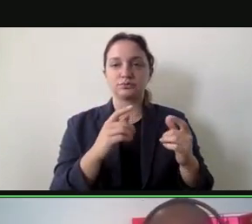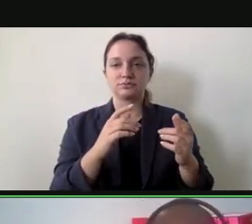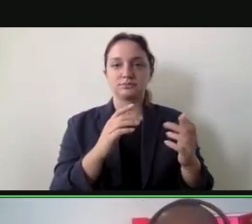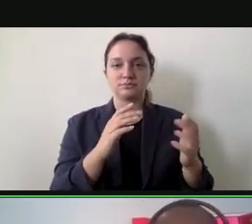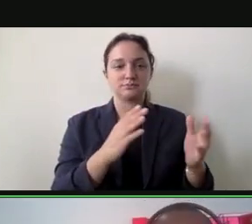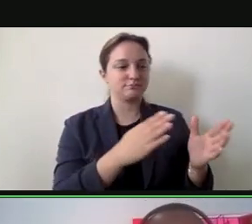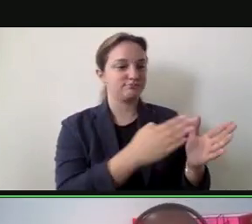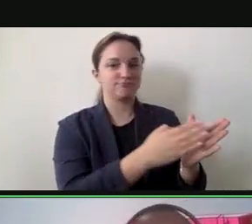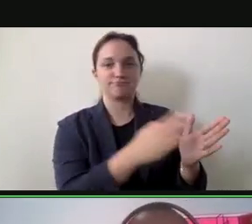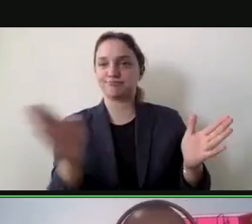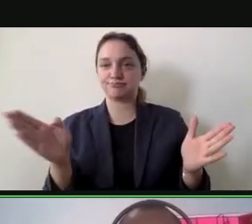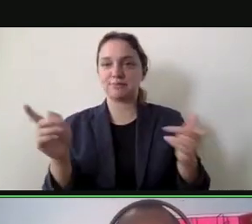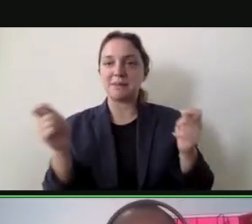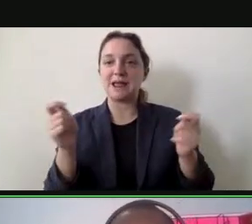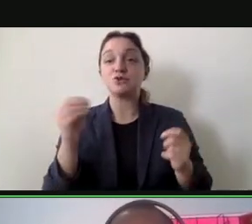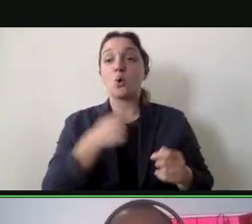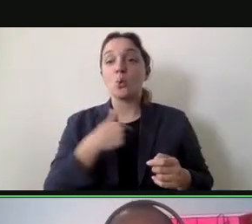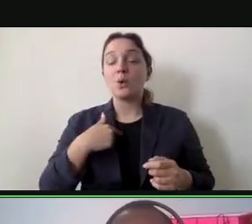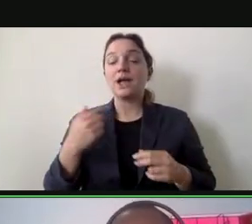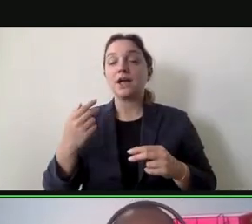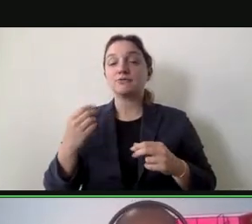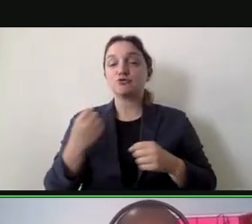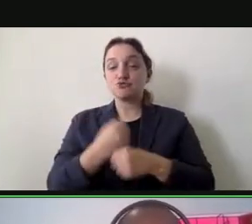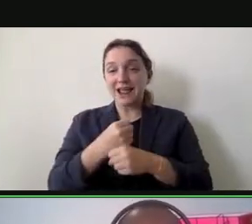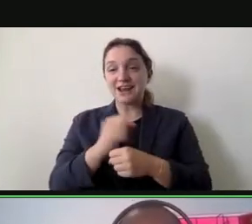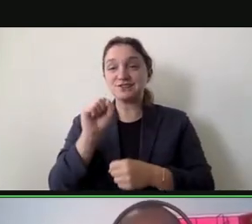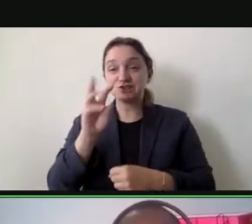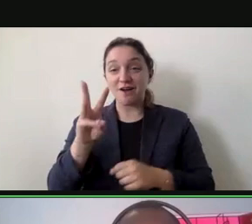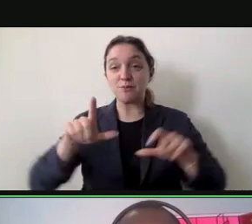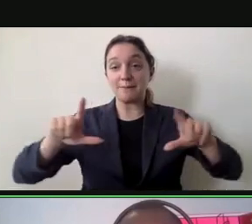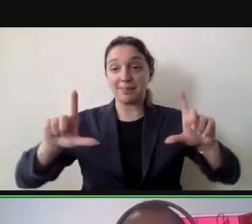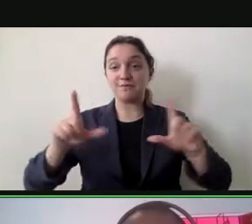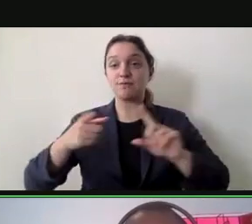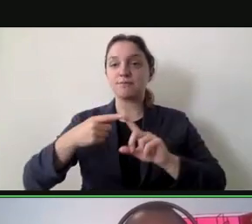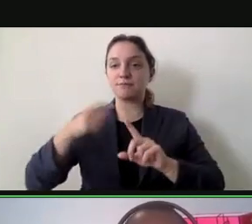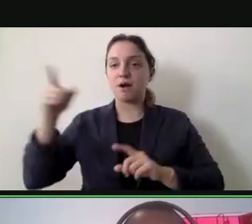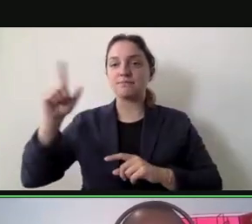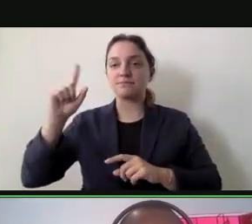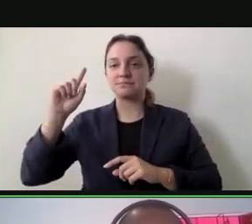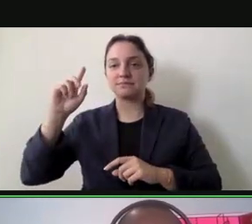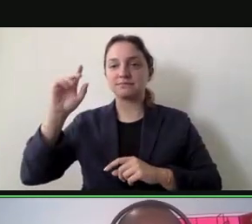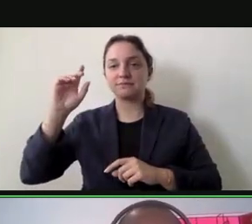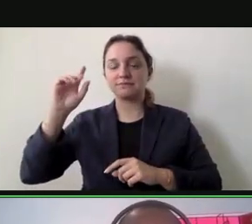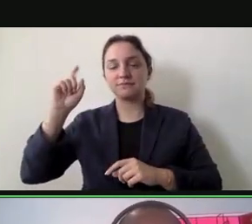of software using a bunch of federal government data and tools. Next slide.